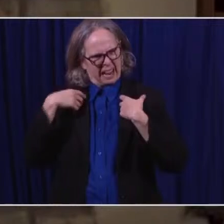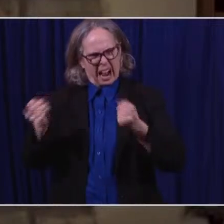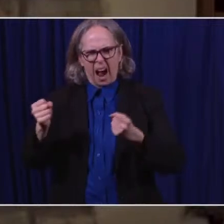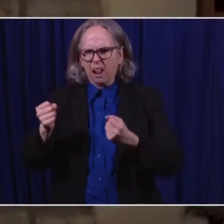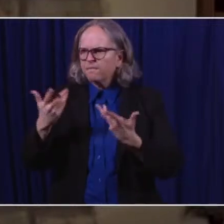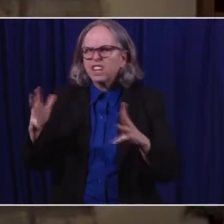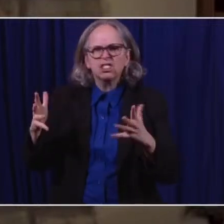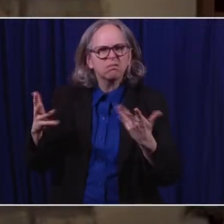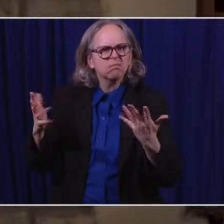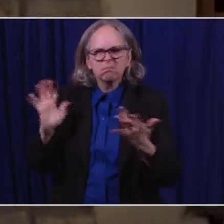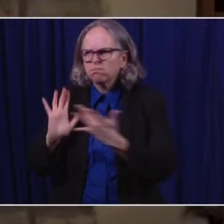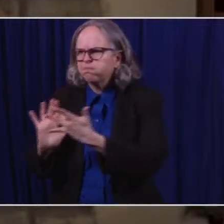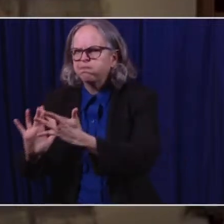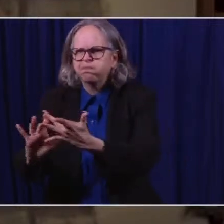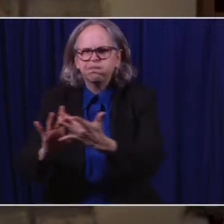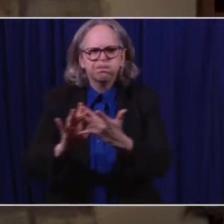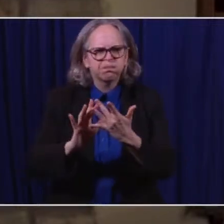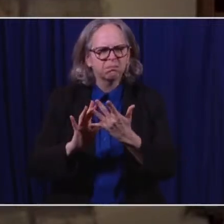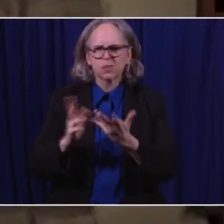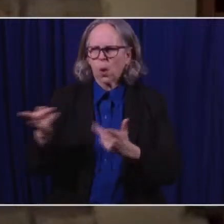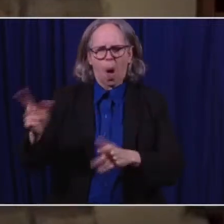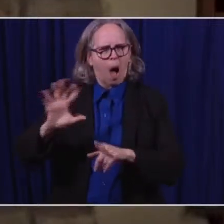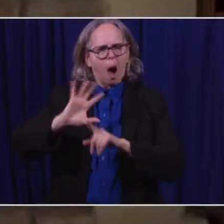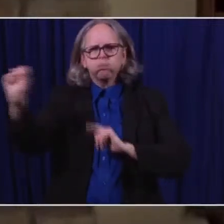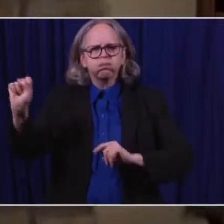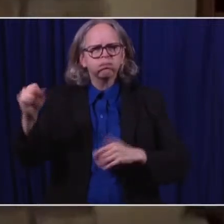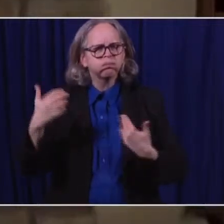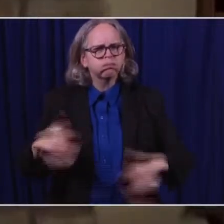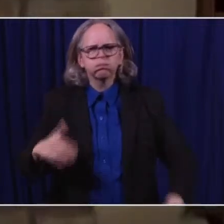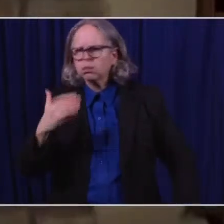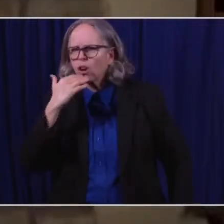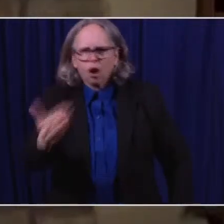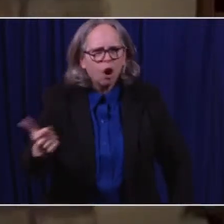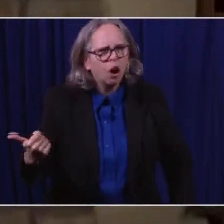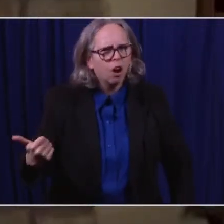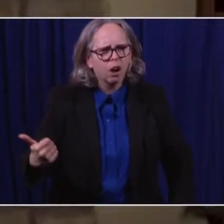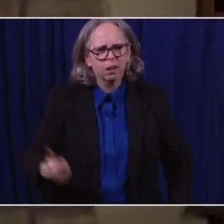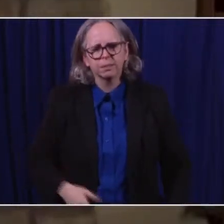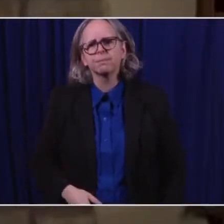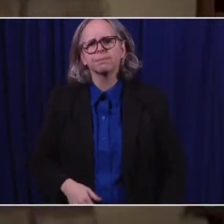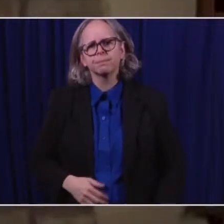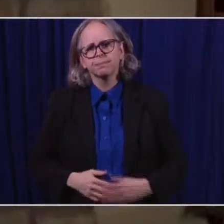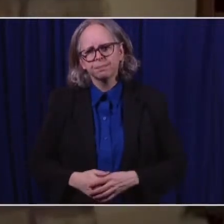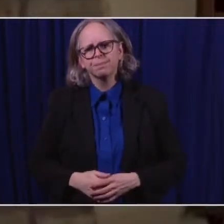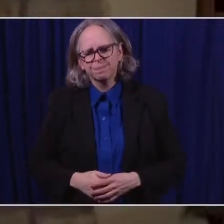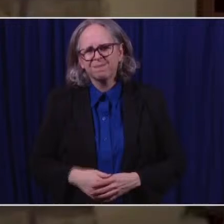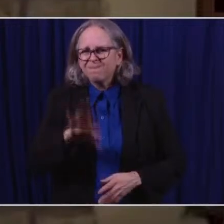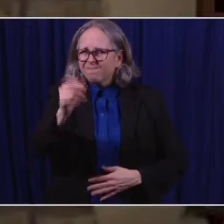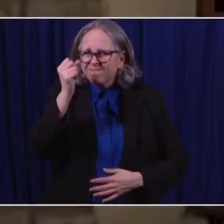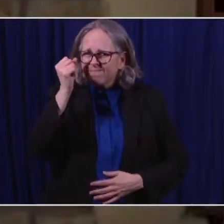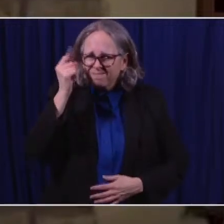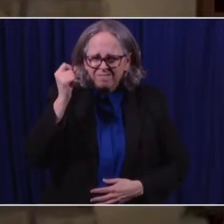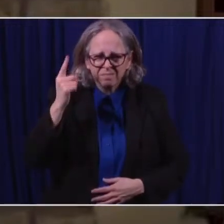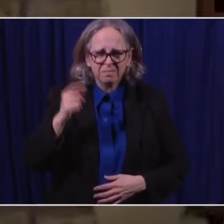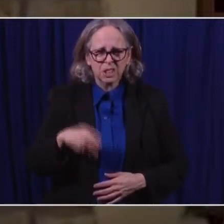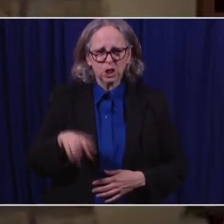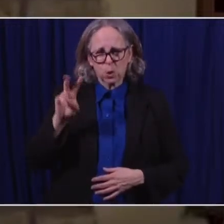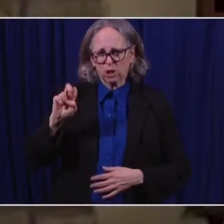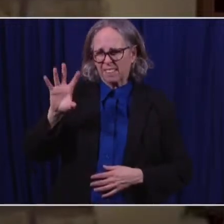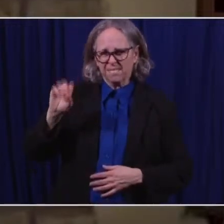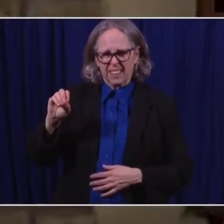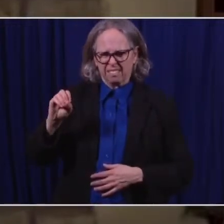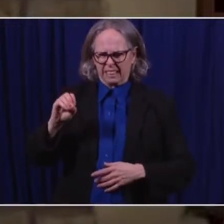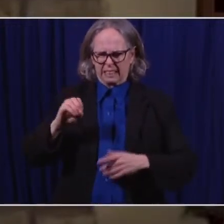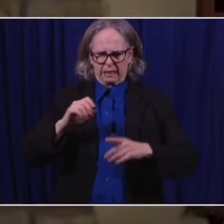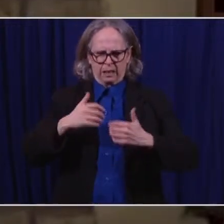health. And that they covered, actually, Butler County, if you can believe this, covered 250 separate locations. So hats